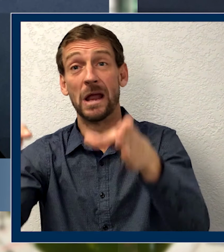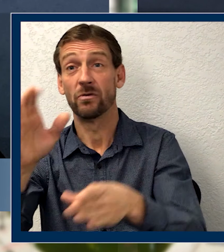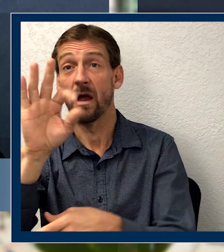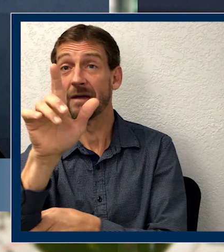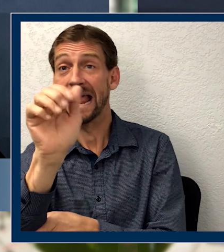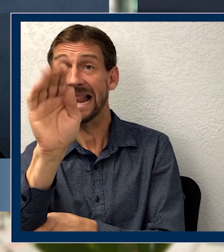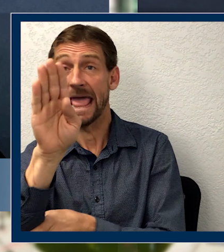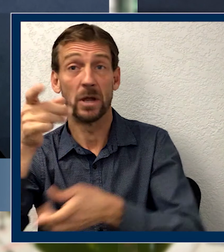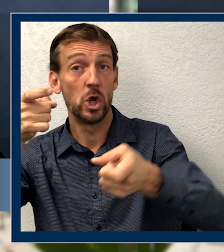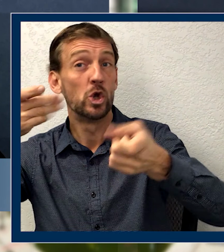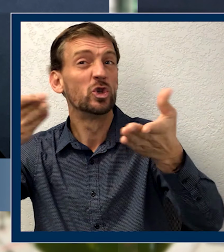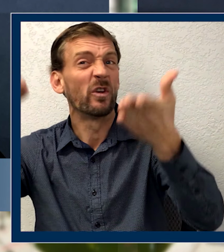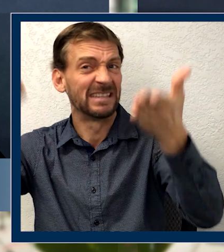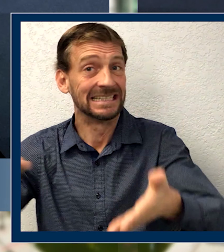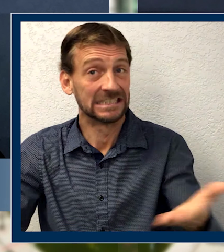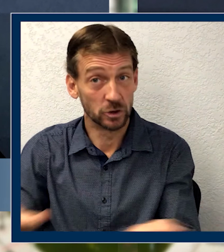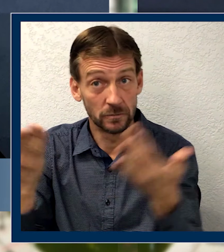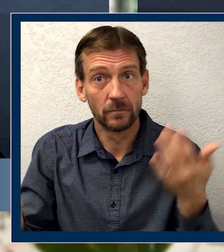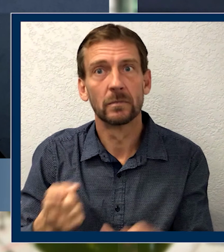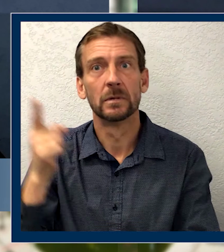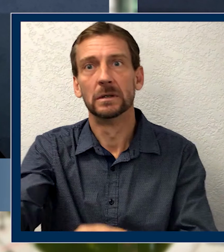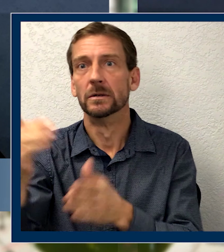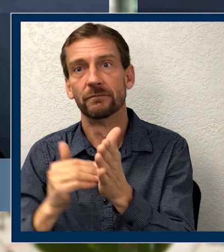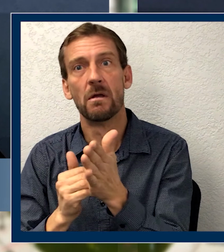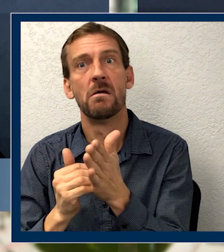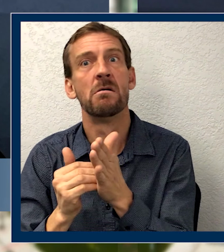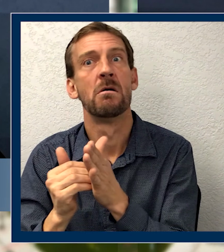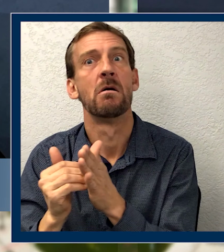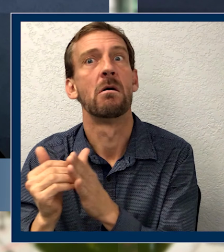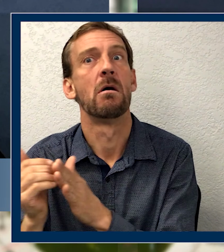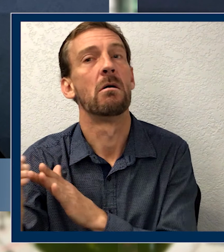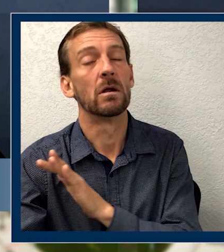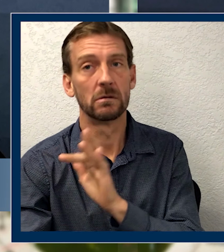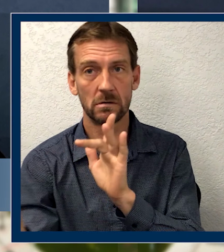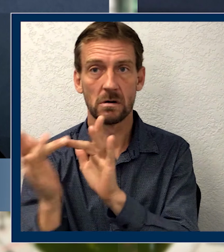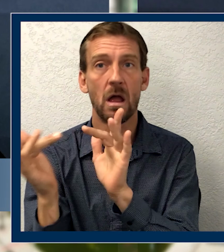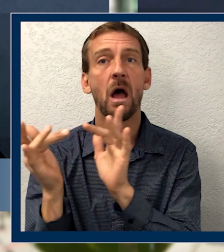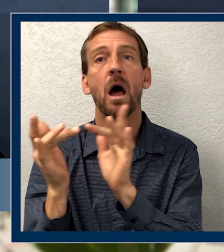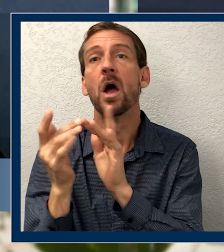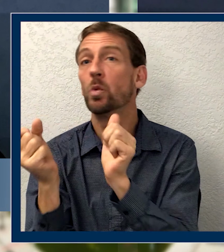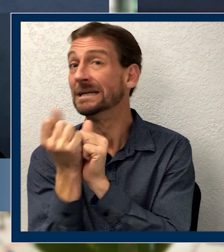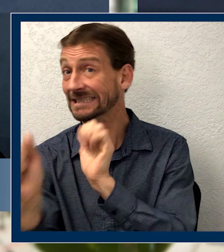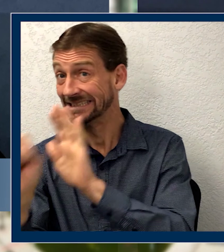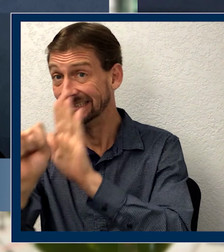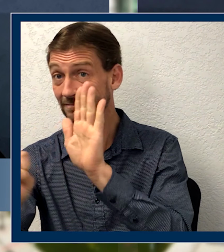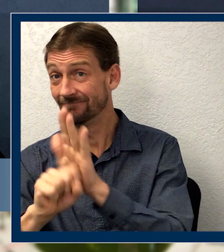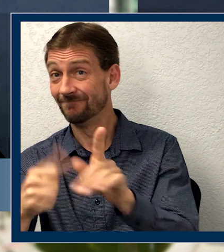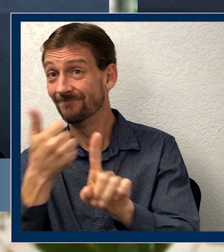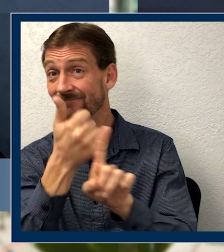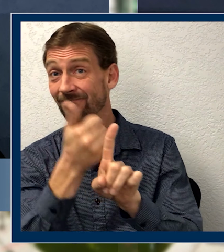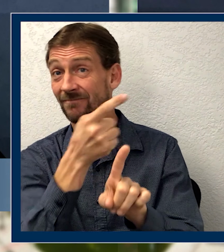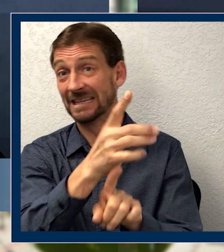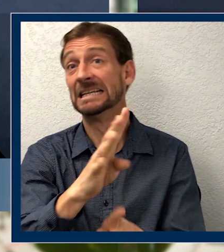here. He's been in frequent, if not constant, contact with the state. He